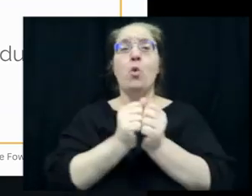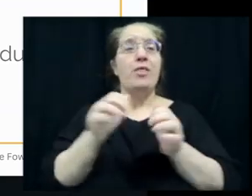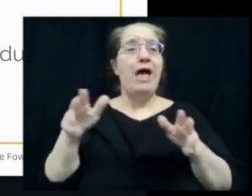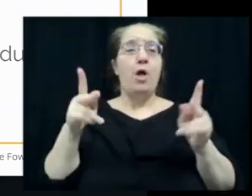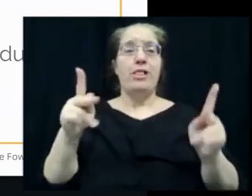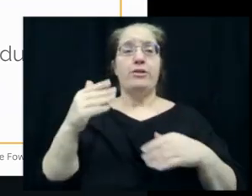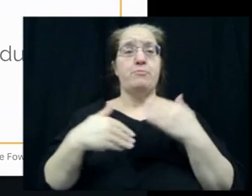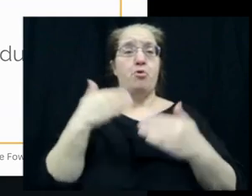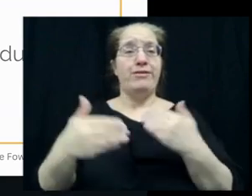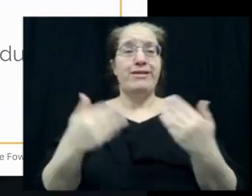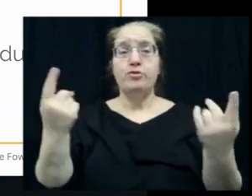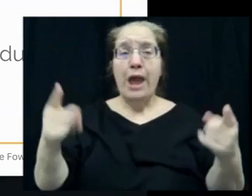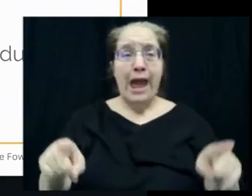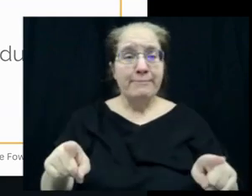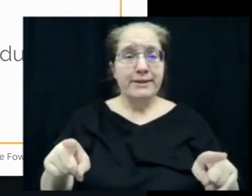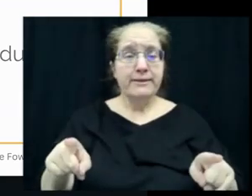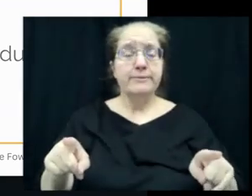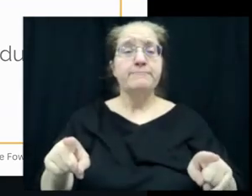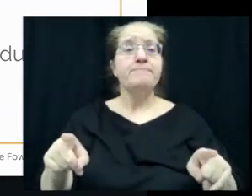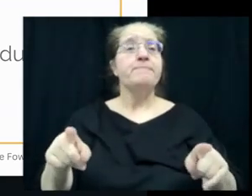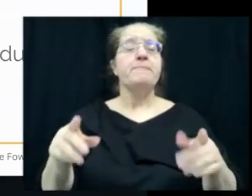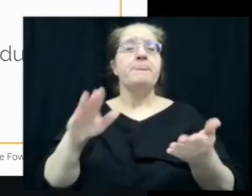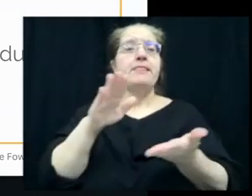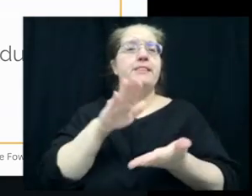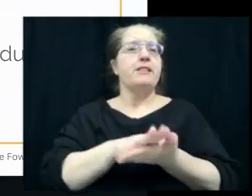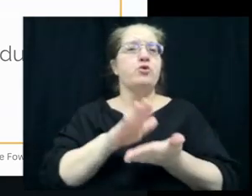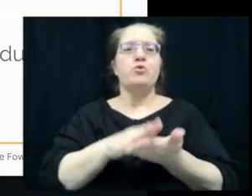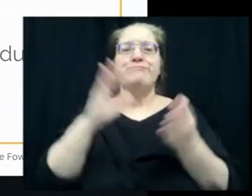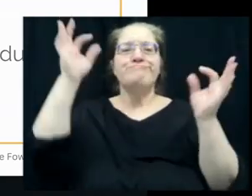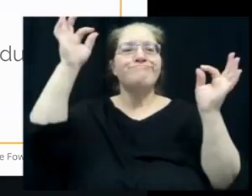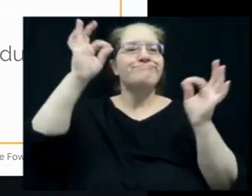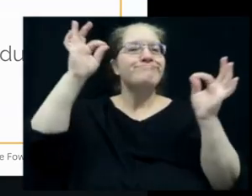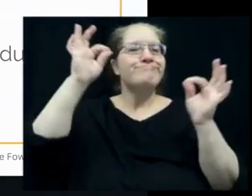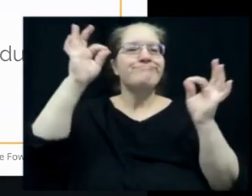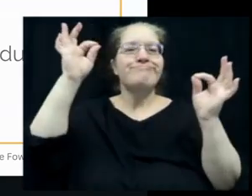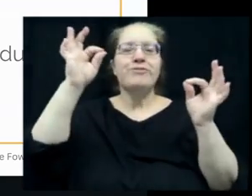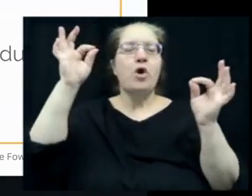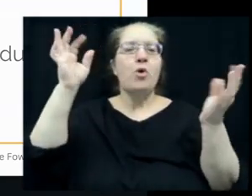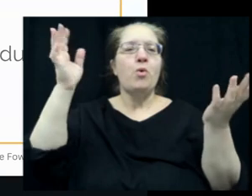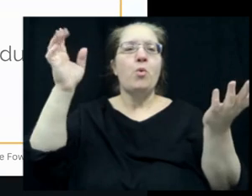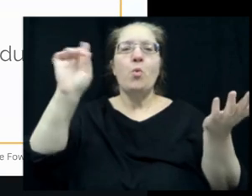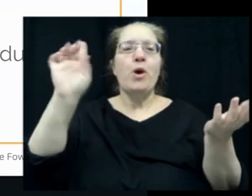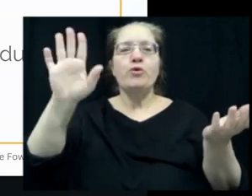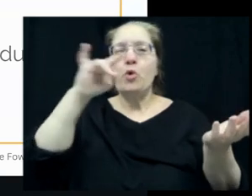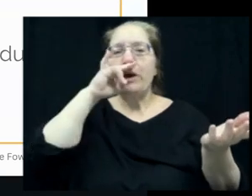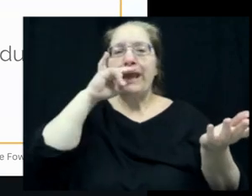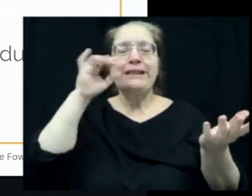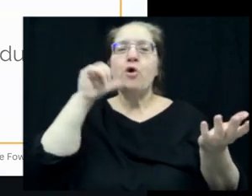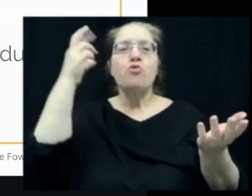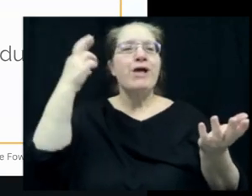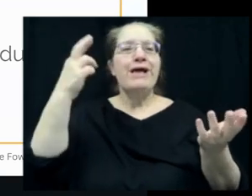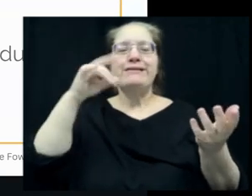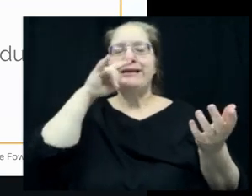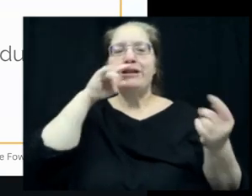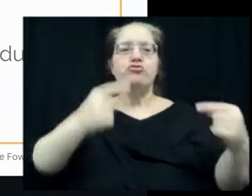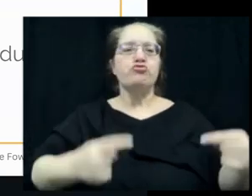this process to happen, then the school doesn't know exactly where your child is. They don't know how hard they're struggling to